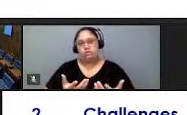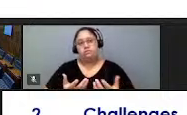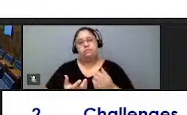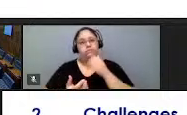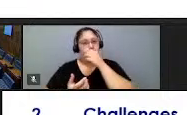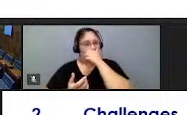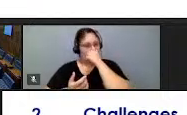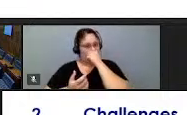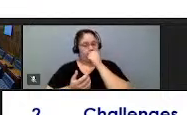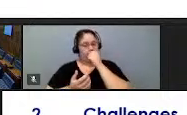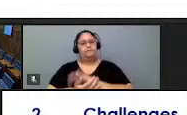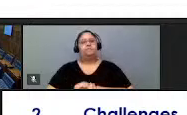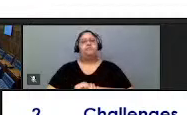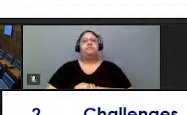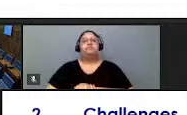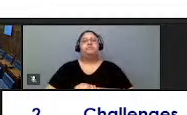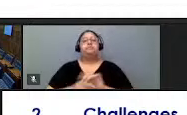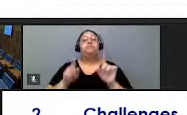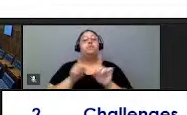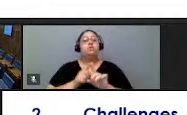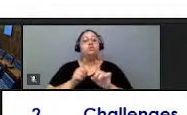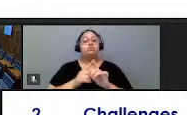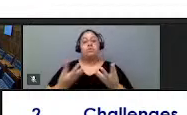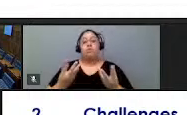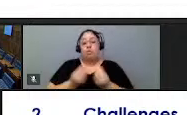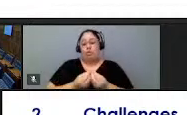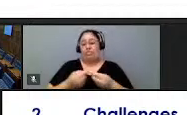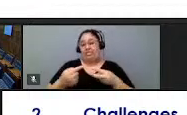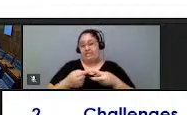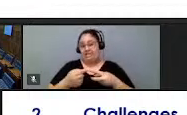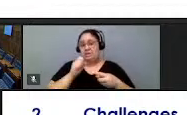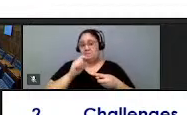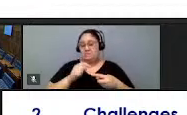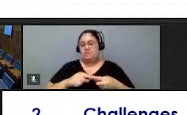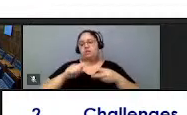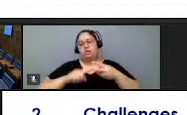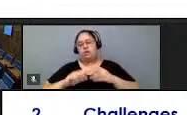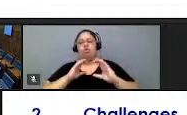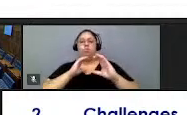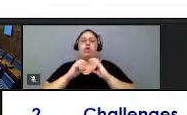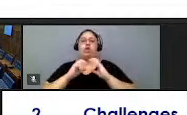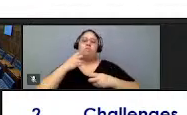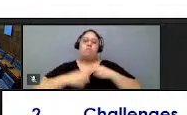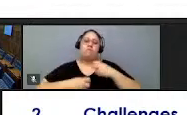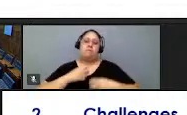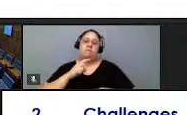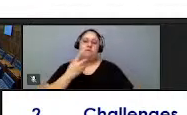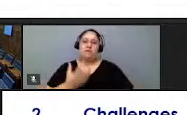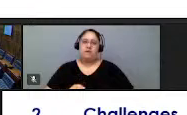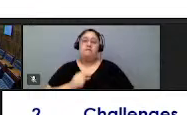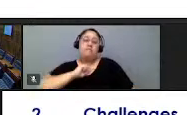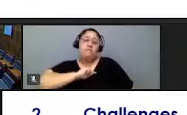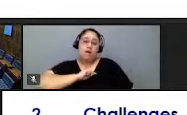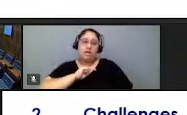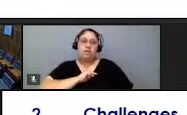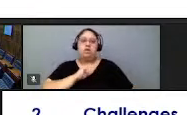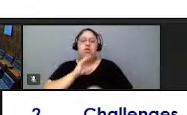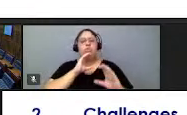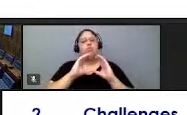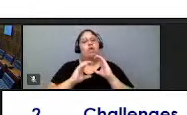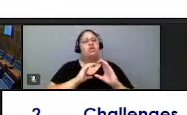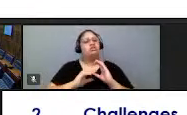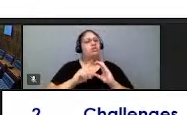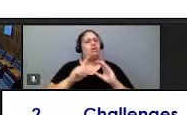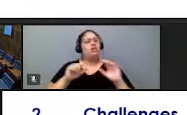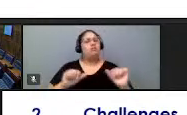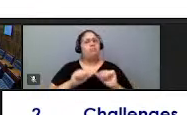apart and then associated with that would be communication problems because Communications are